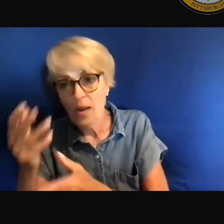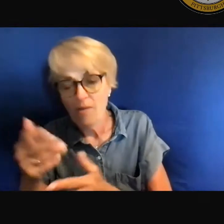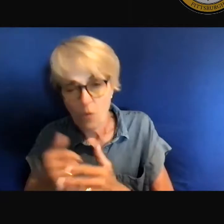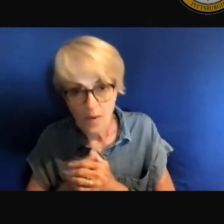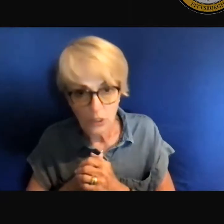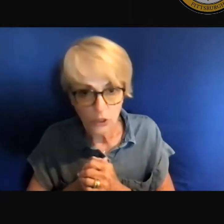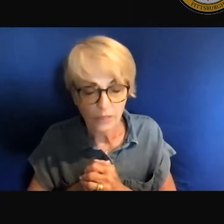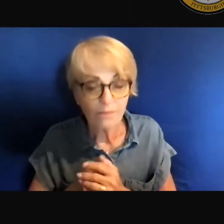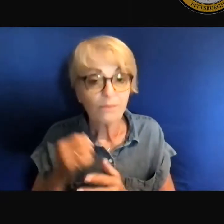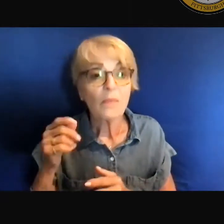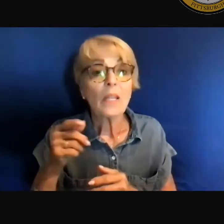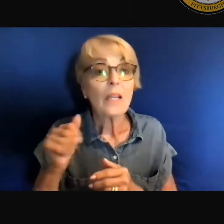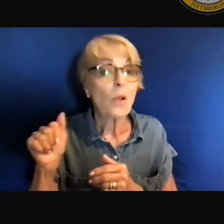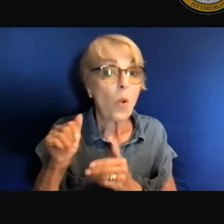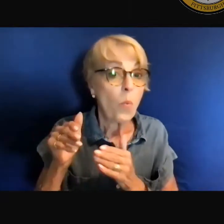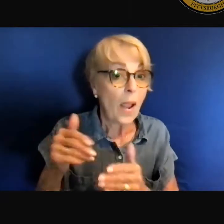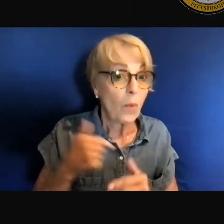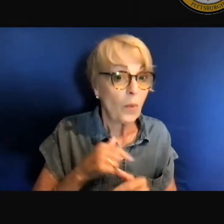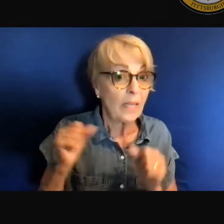we can,